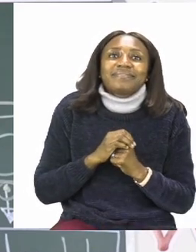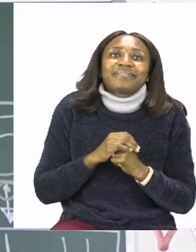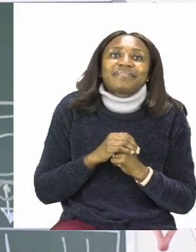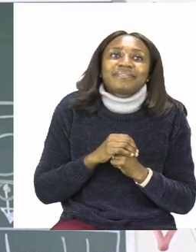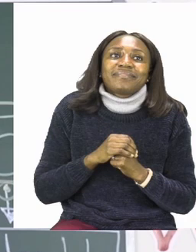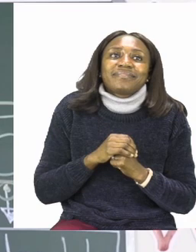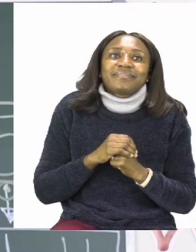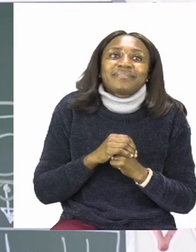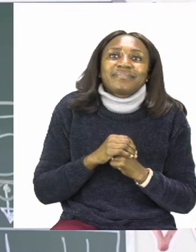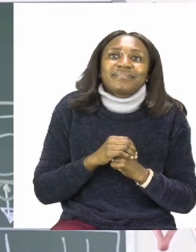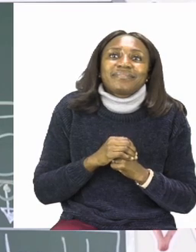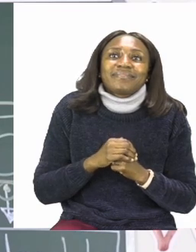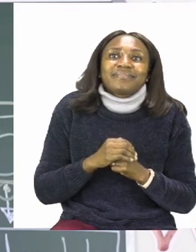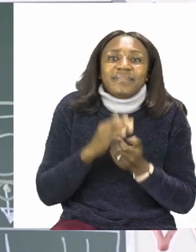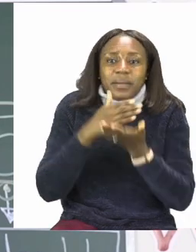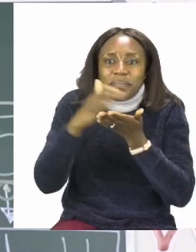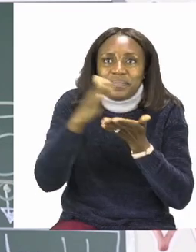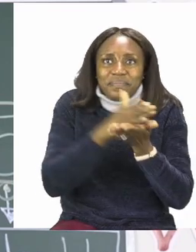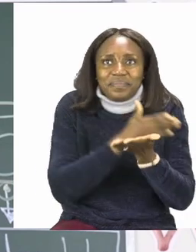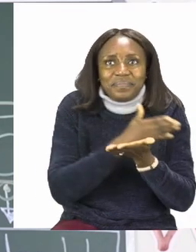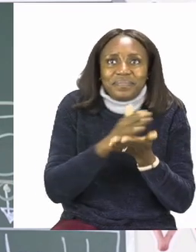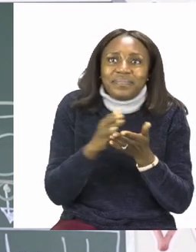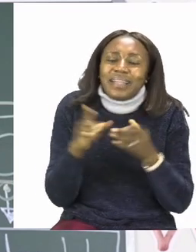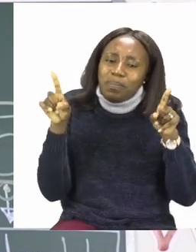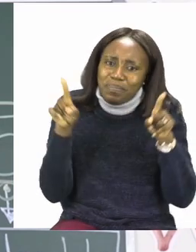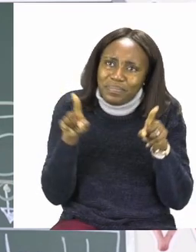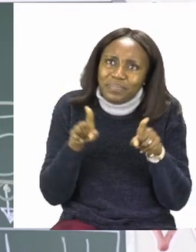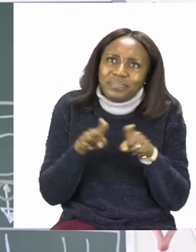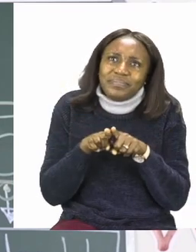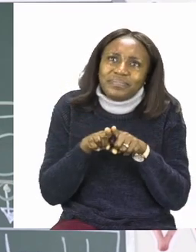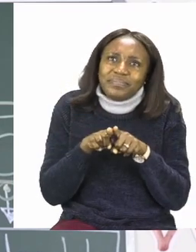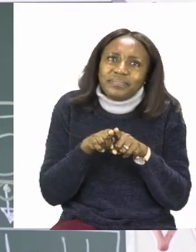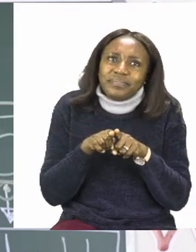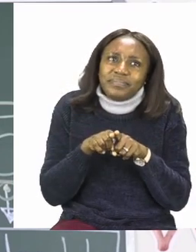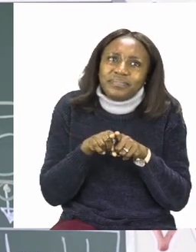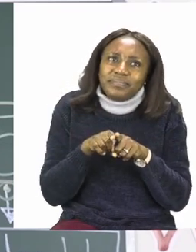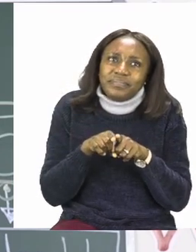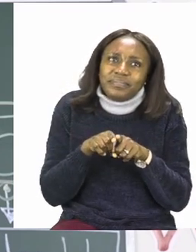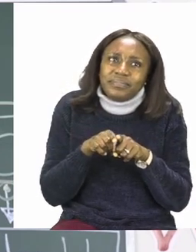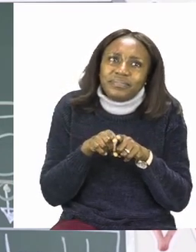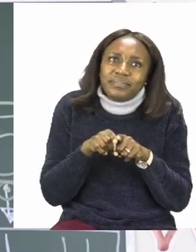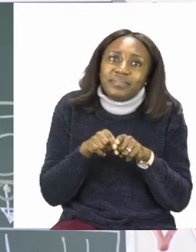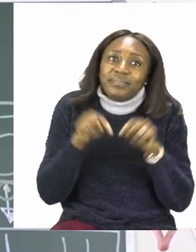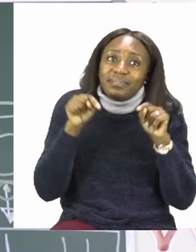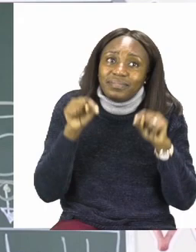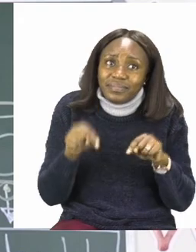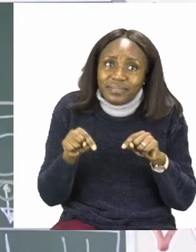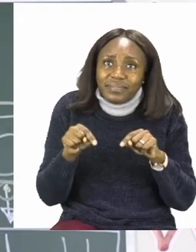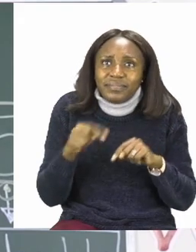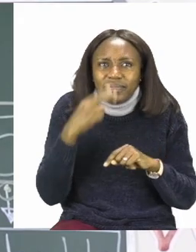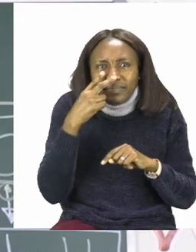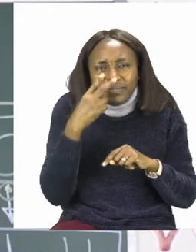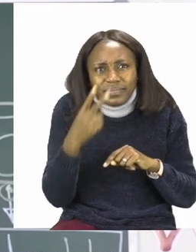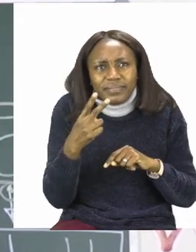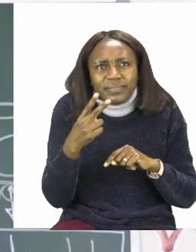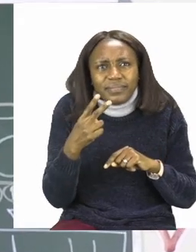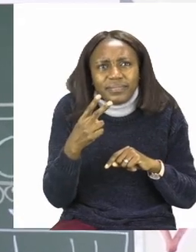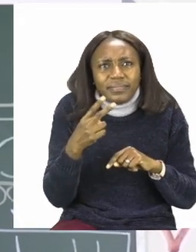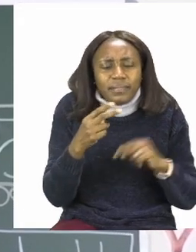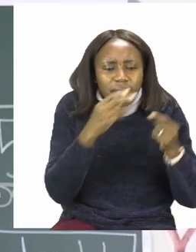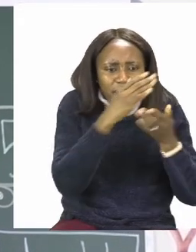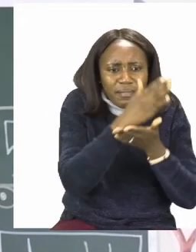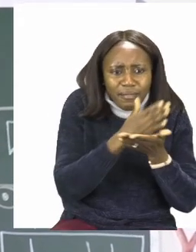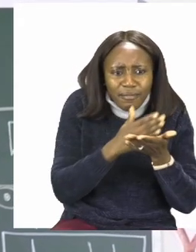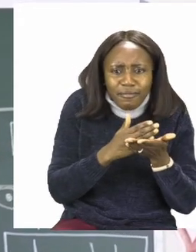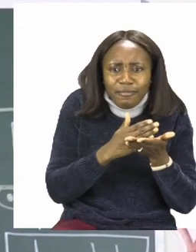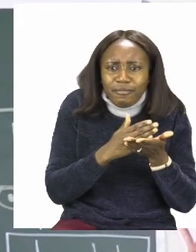10. We have shared equally. So now we need to see what is in one half and